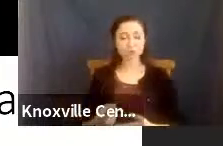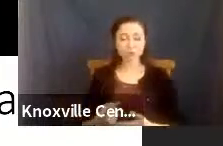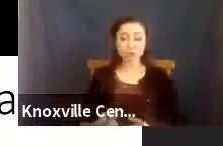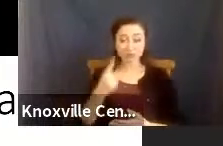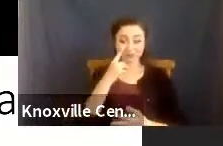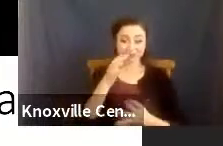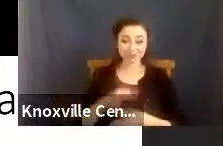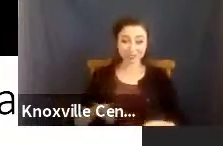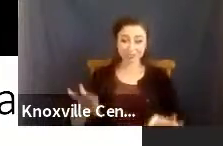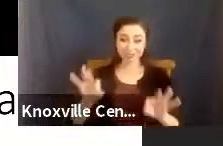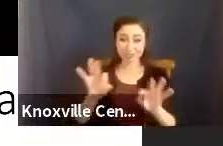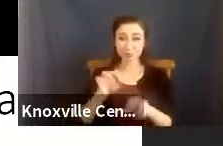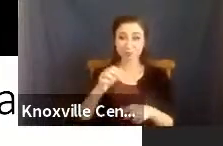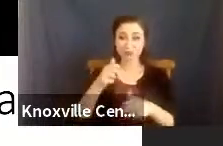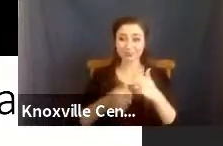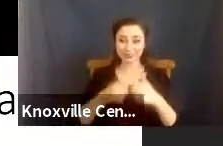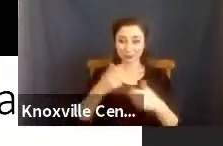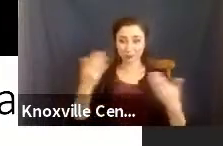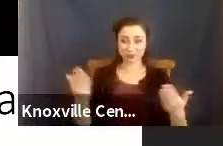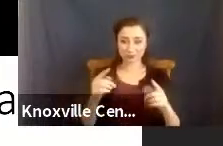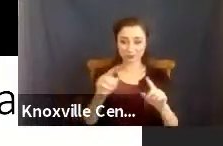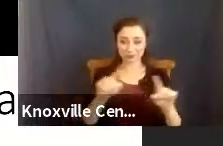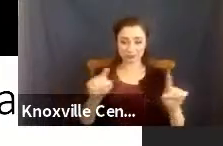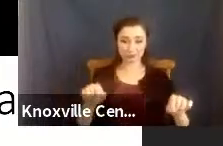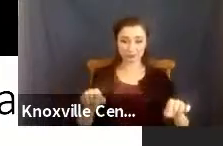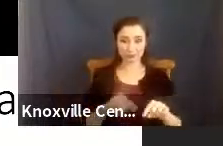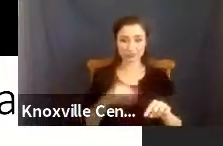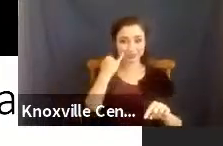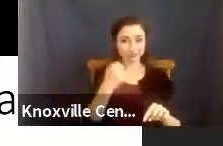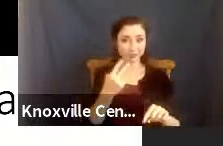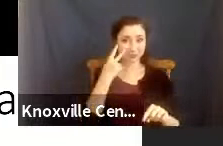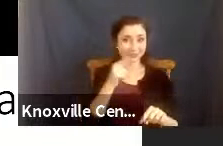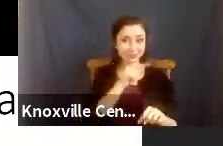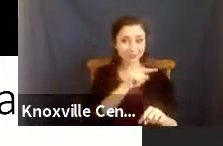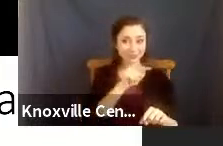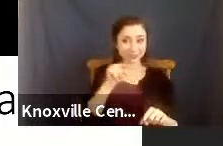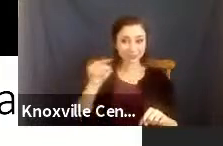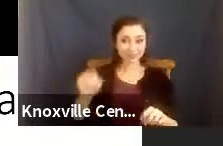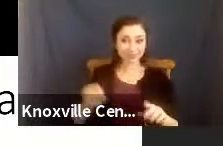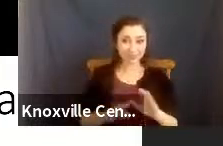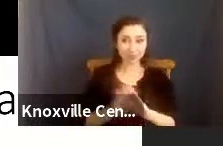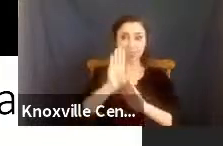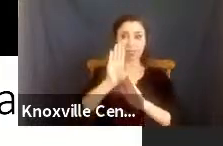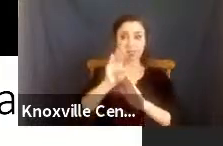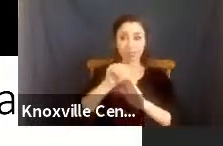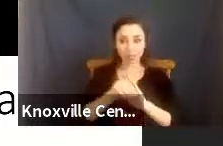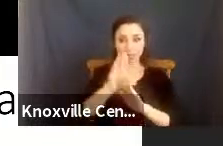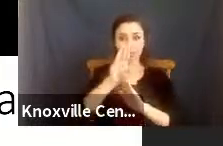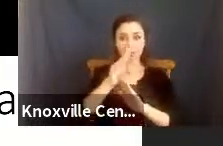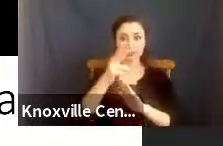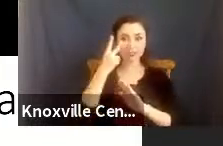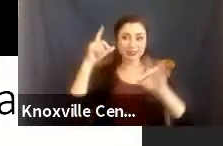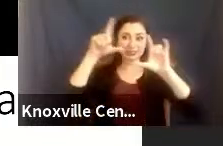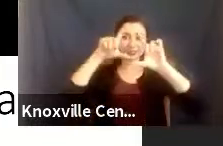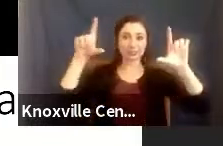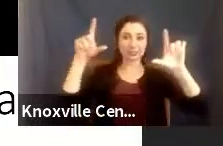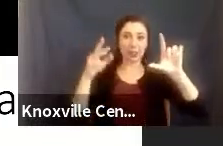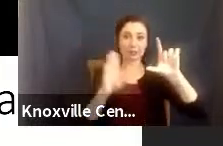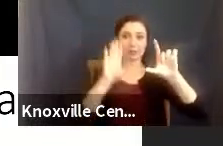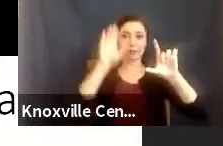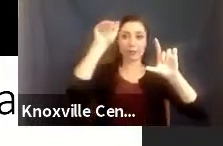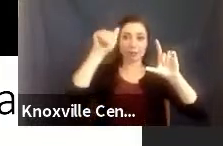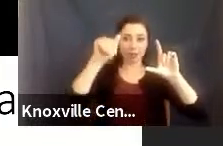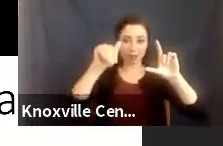issue here is that if we start to see those spikes that are on the top row start to